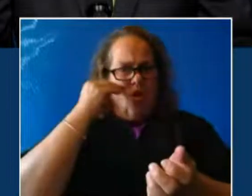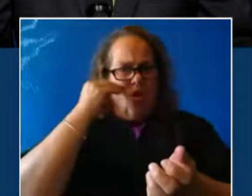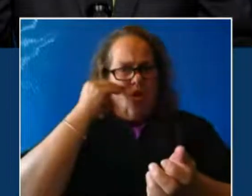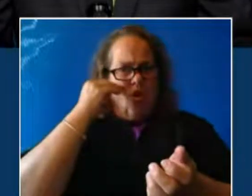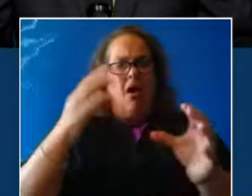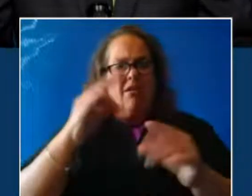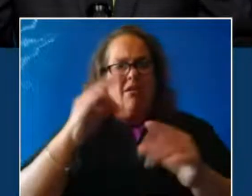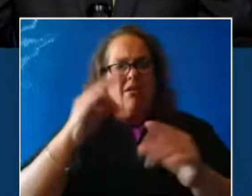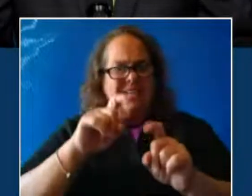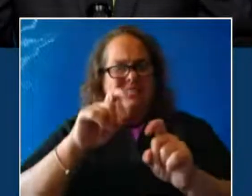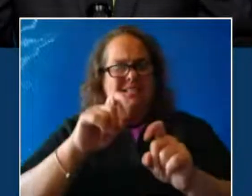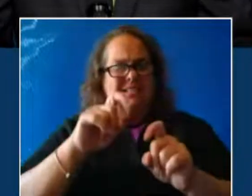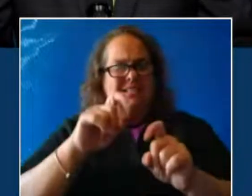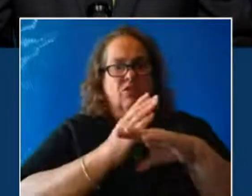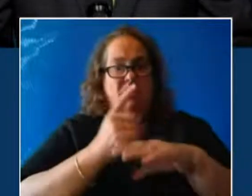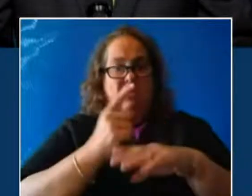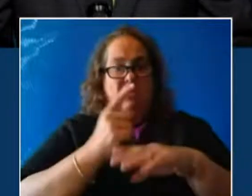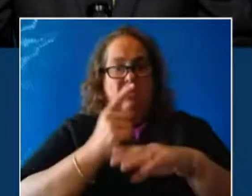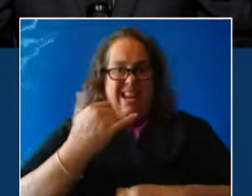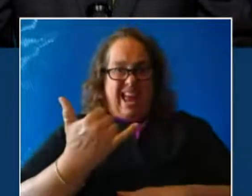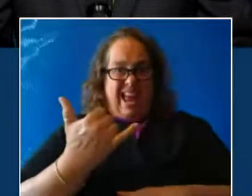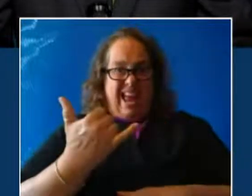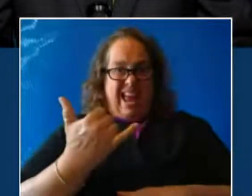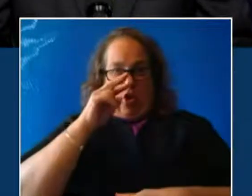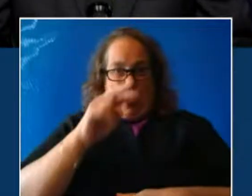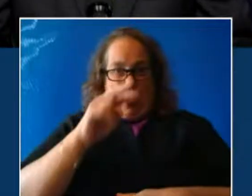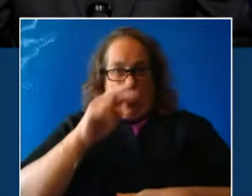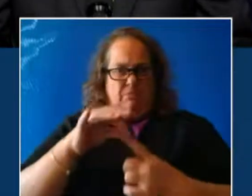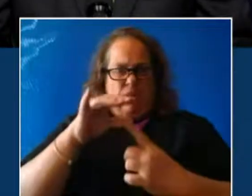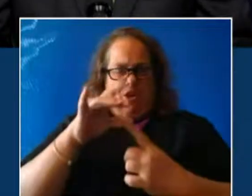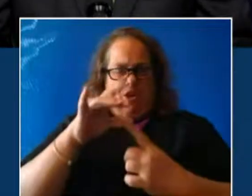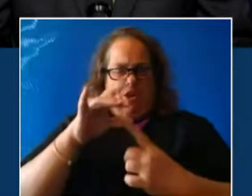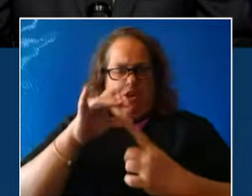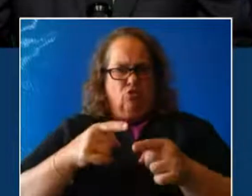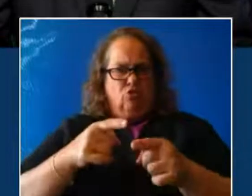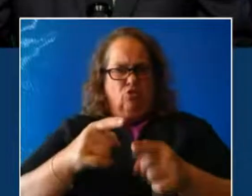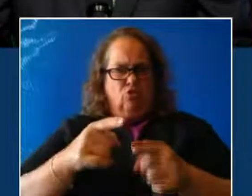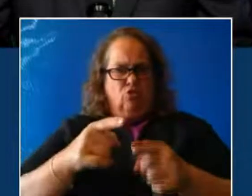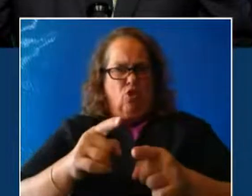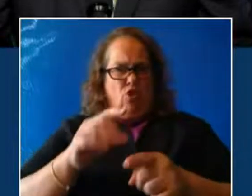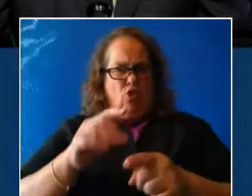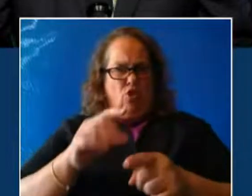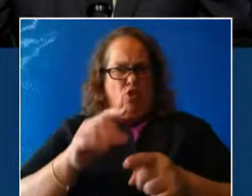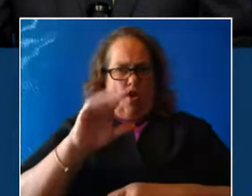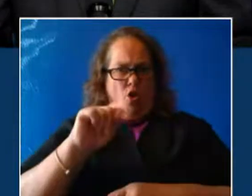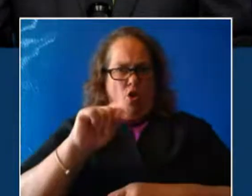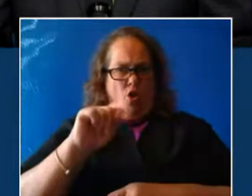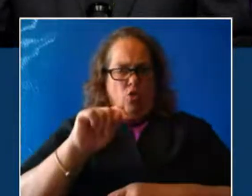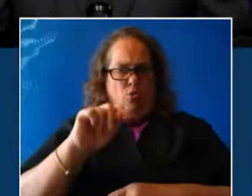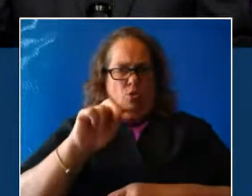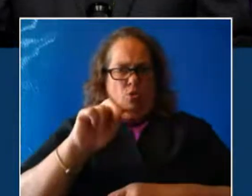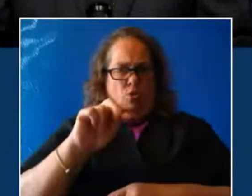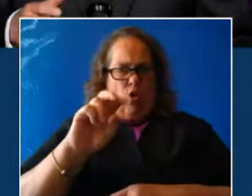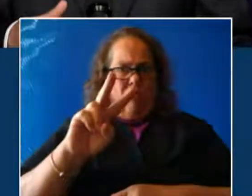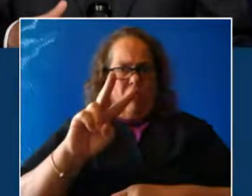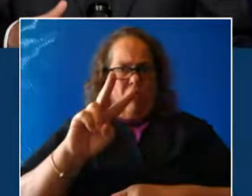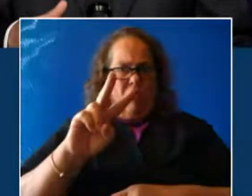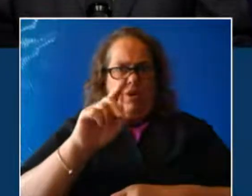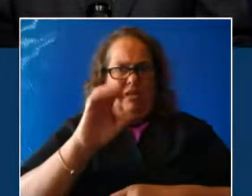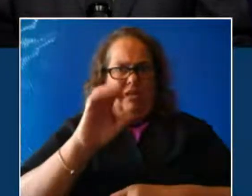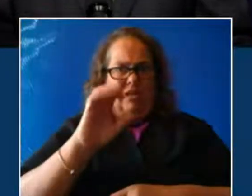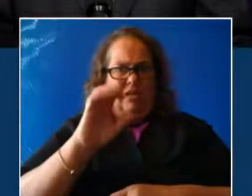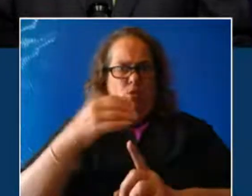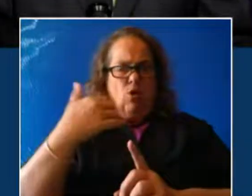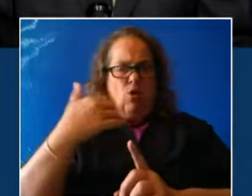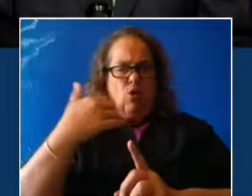look, especially in that period, October, November, December, this is when, even up to that